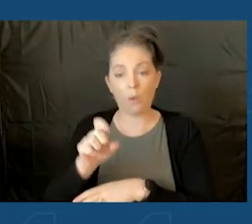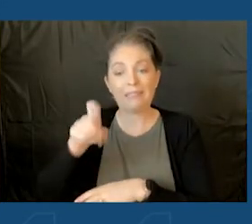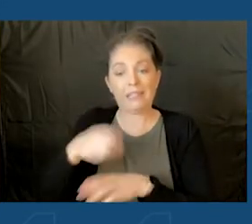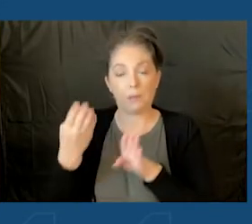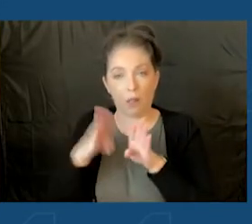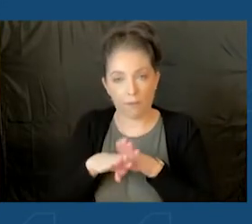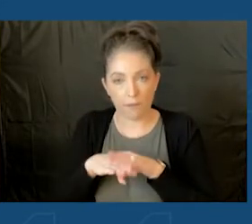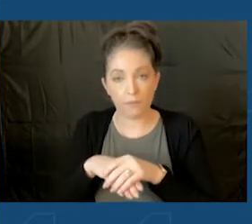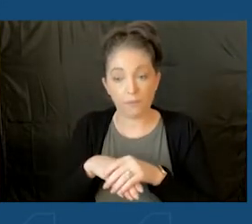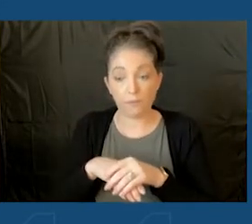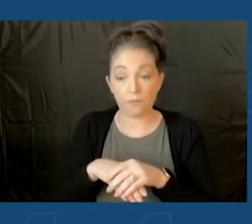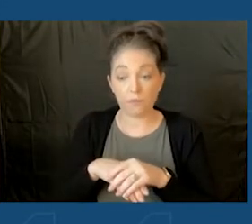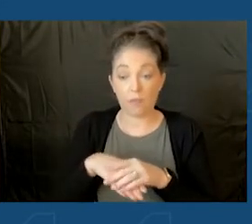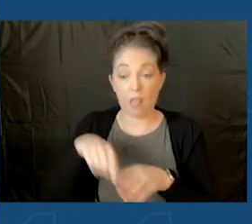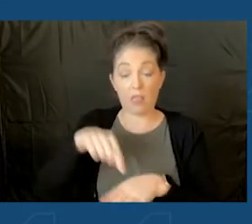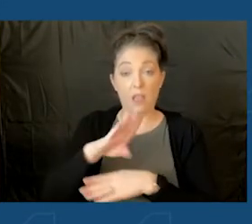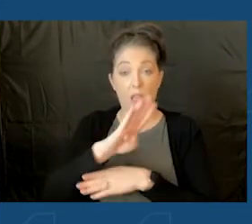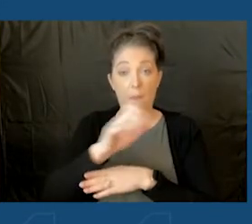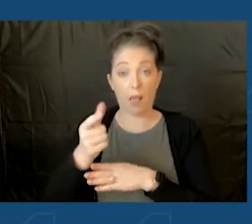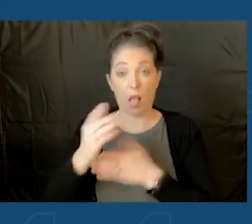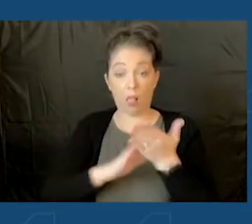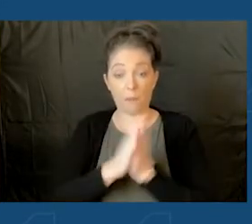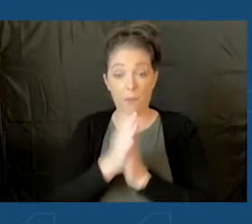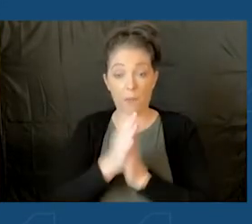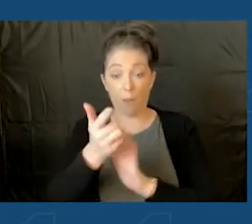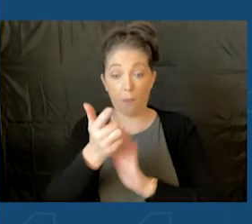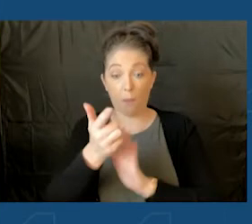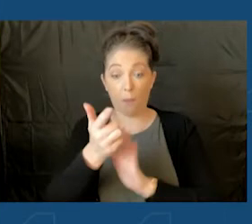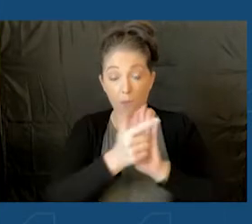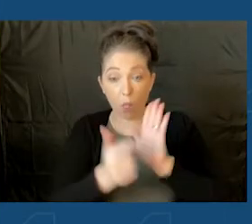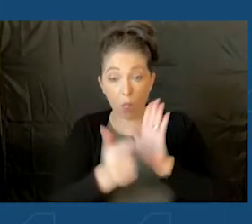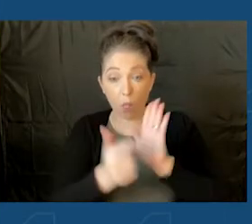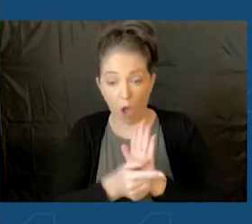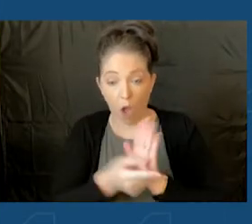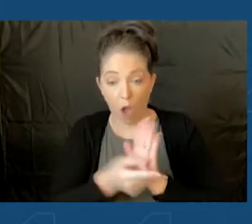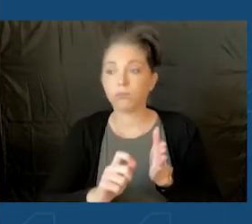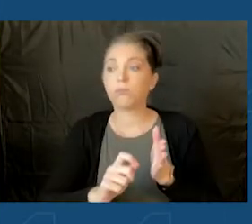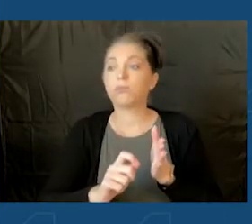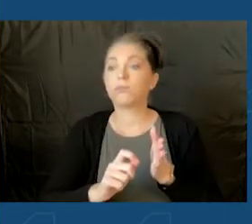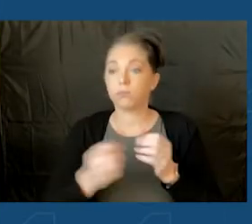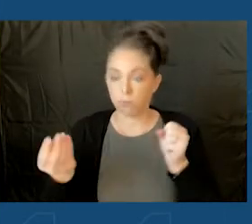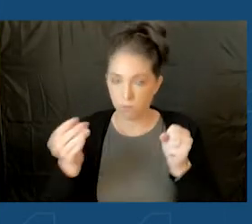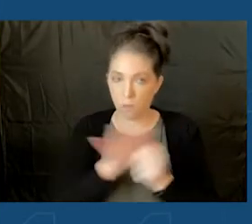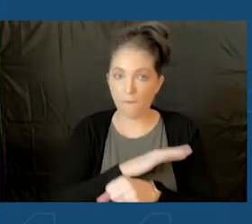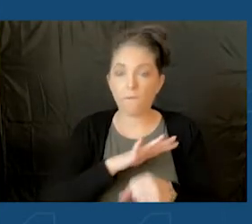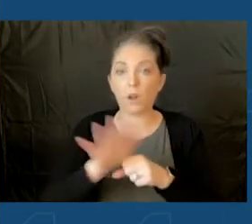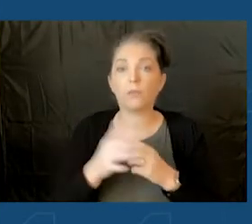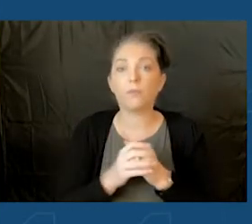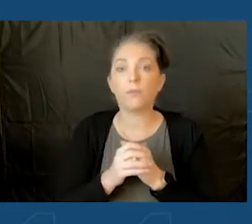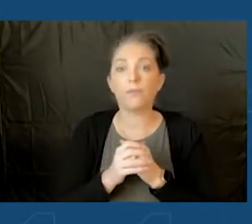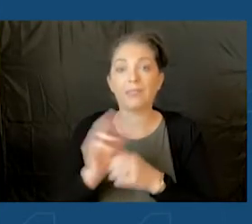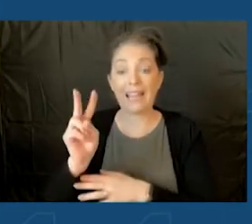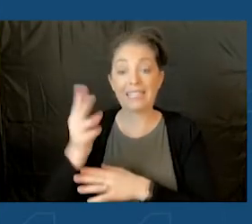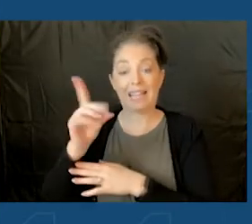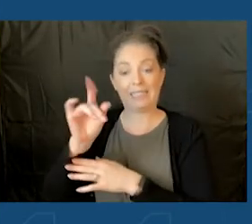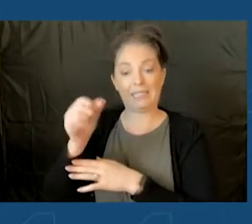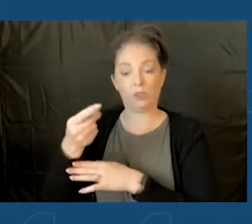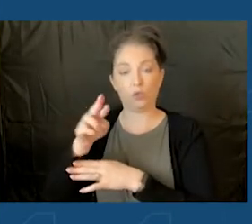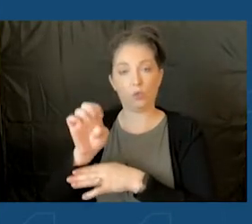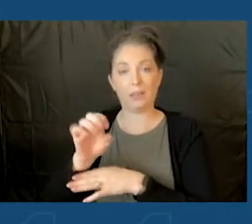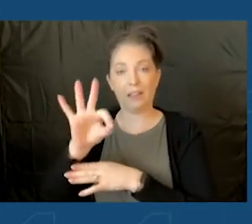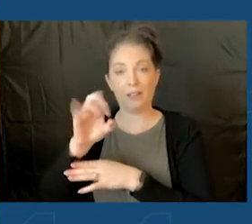law, this extends the existing coverage. As it was stated earlier, a second-degree felony for those who attract